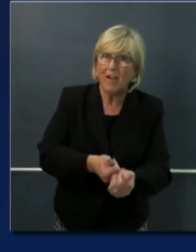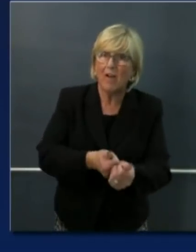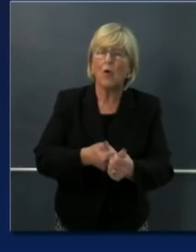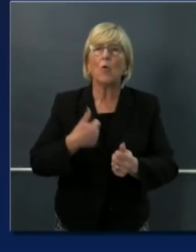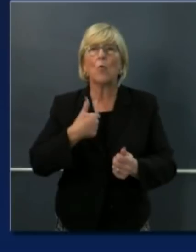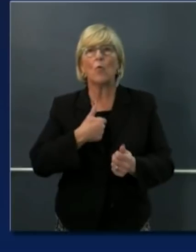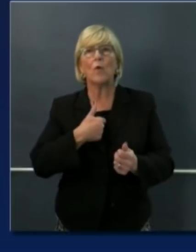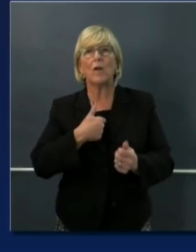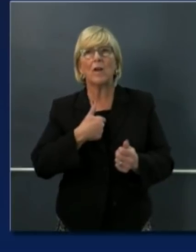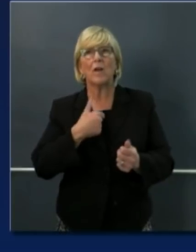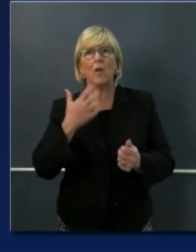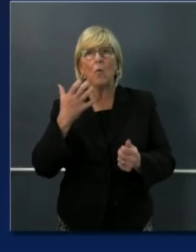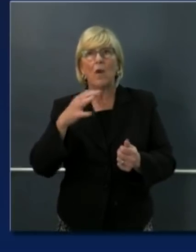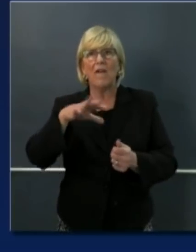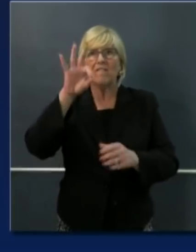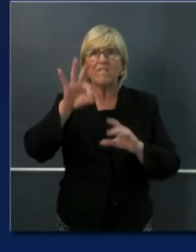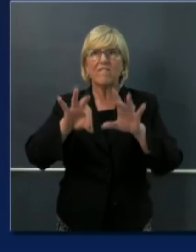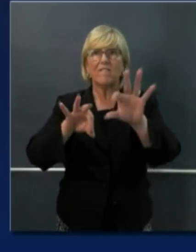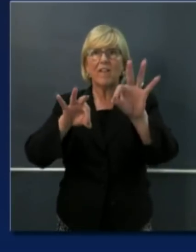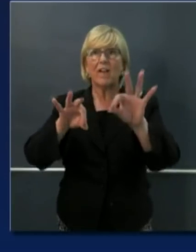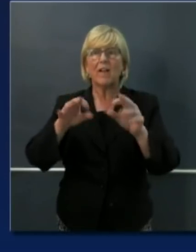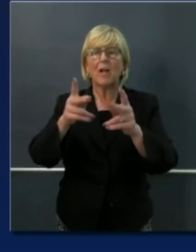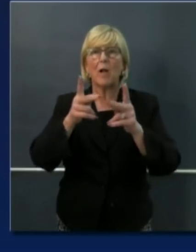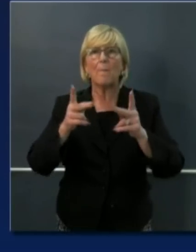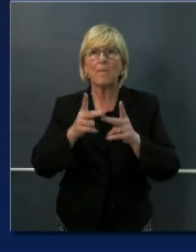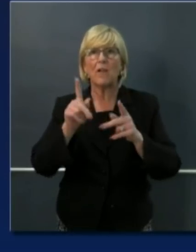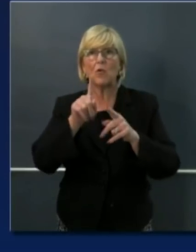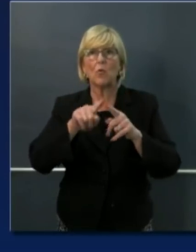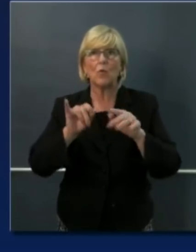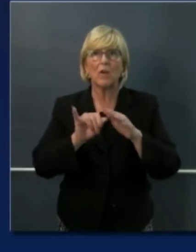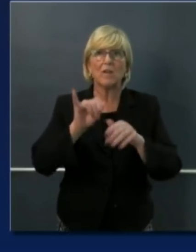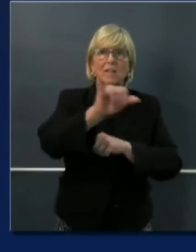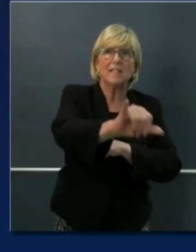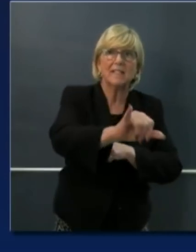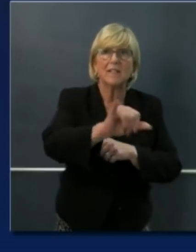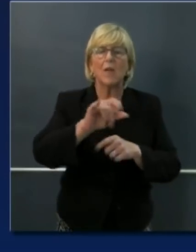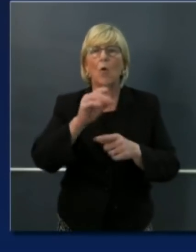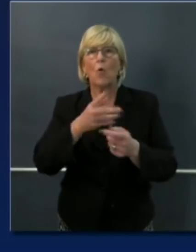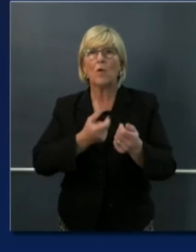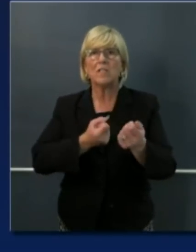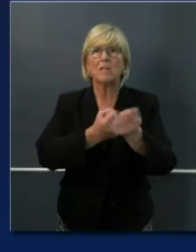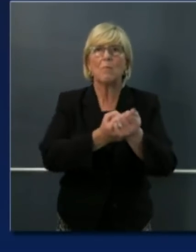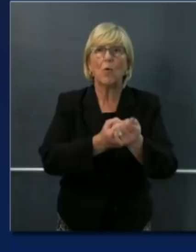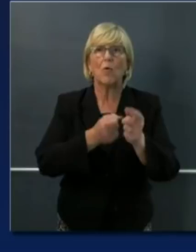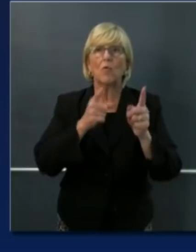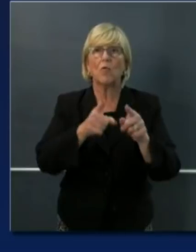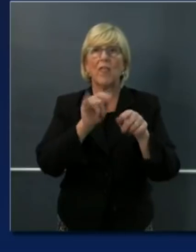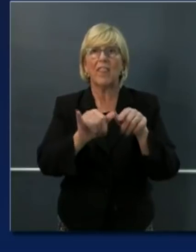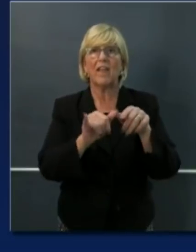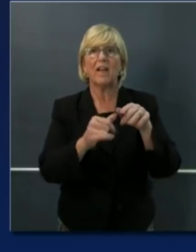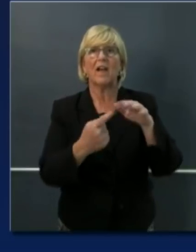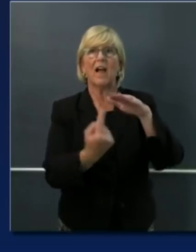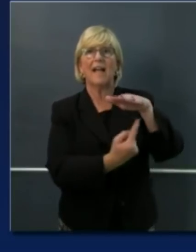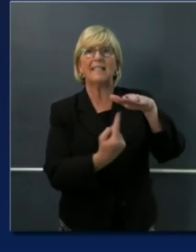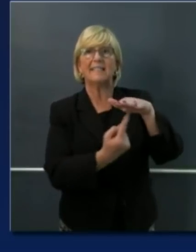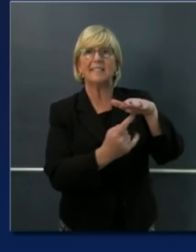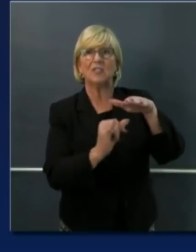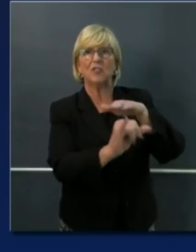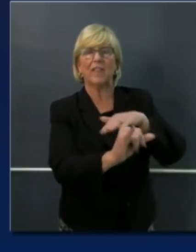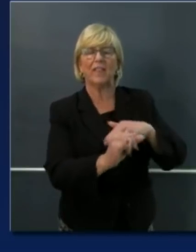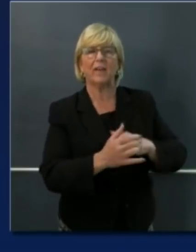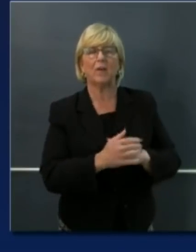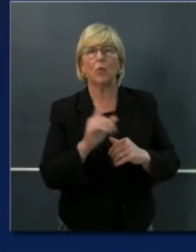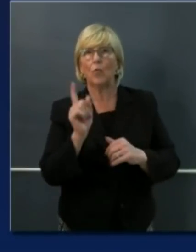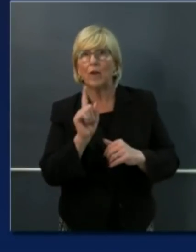not just can we find the place for you to isolate safely, but can we support you during those times of isolation? So that is